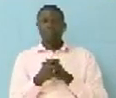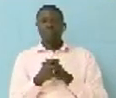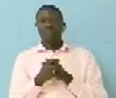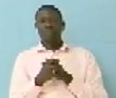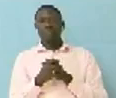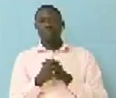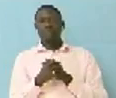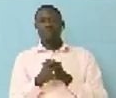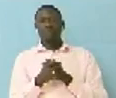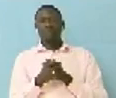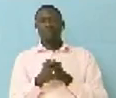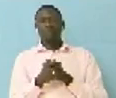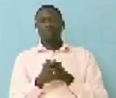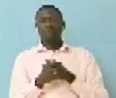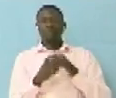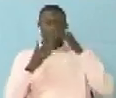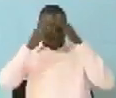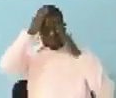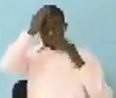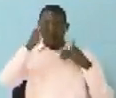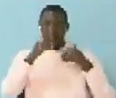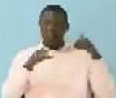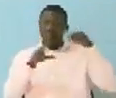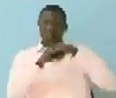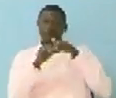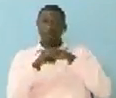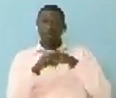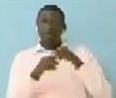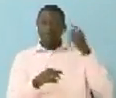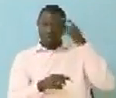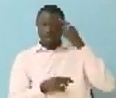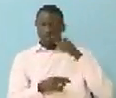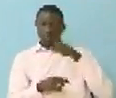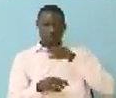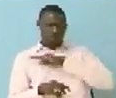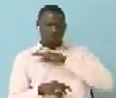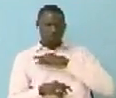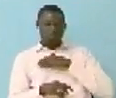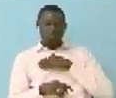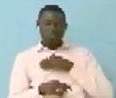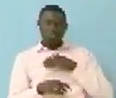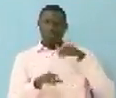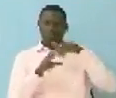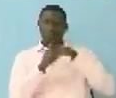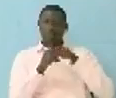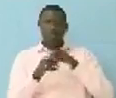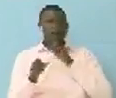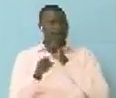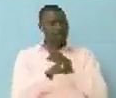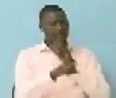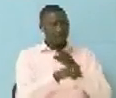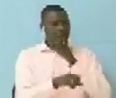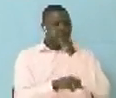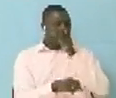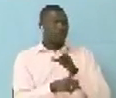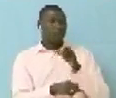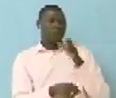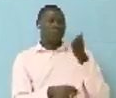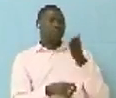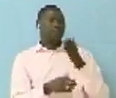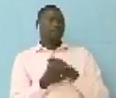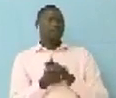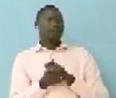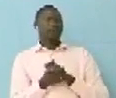military should involve. I think you also intervene and advise him. woto sojaro ni nyanta fere kala o president na